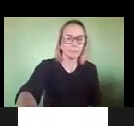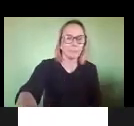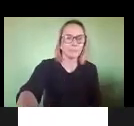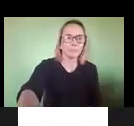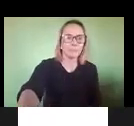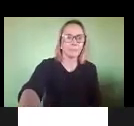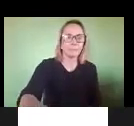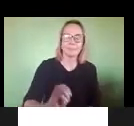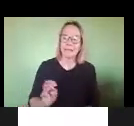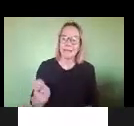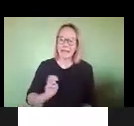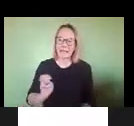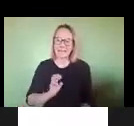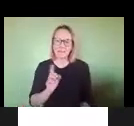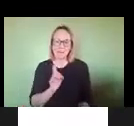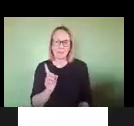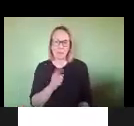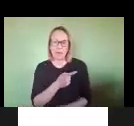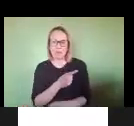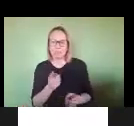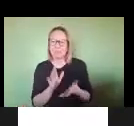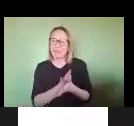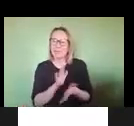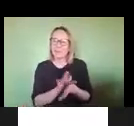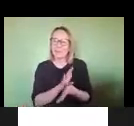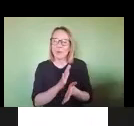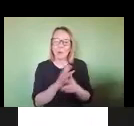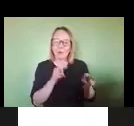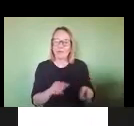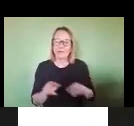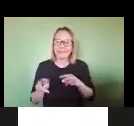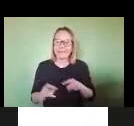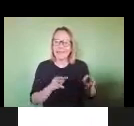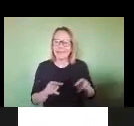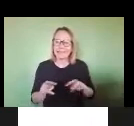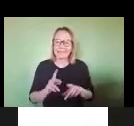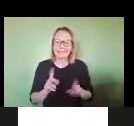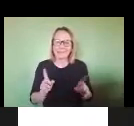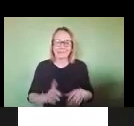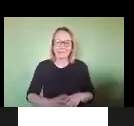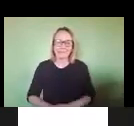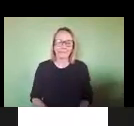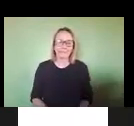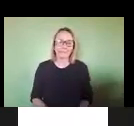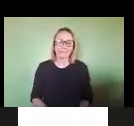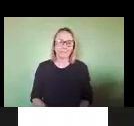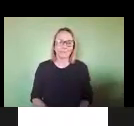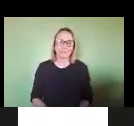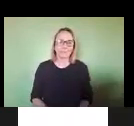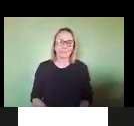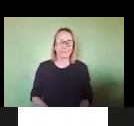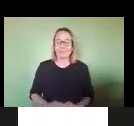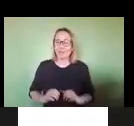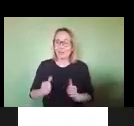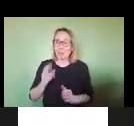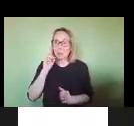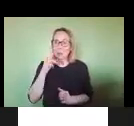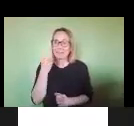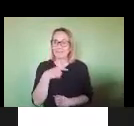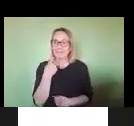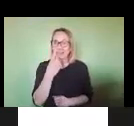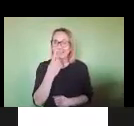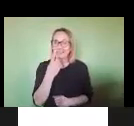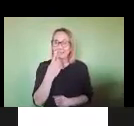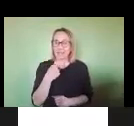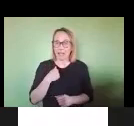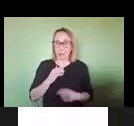So what are some things that you enjoy about dancing together? It's good to see everybody's faces because I was